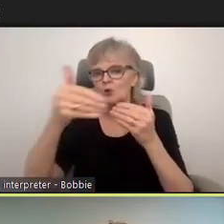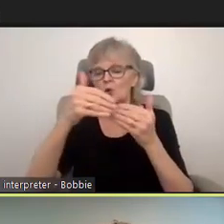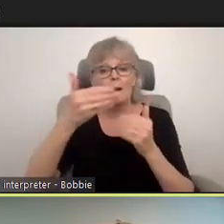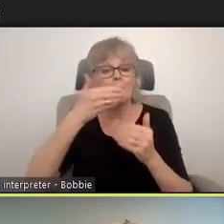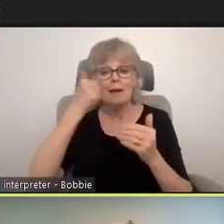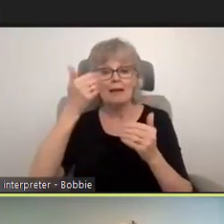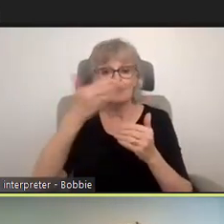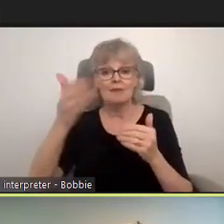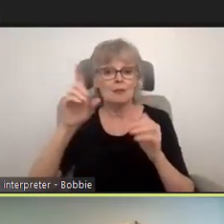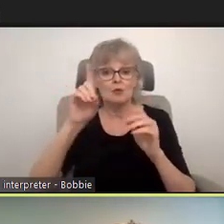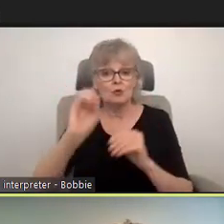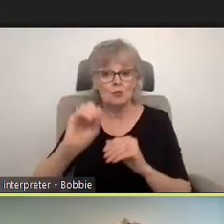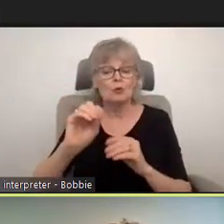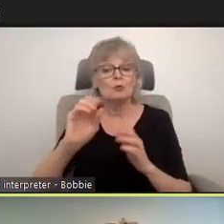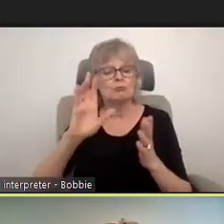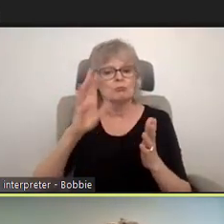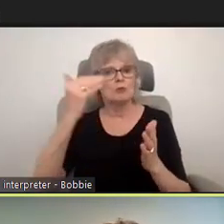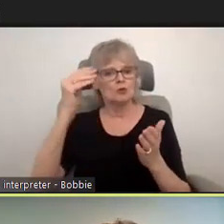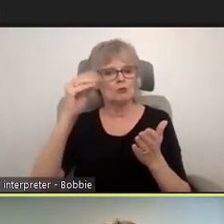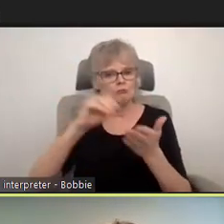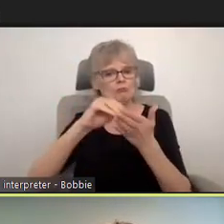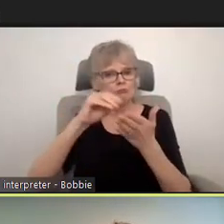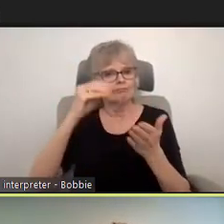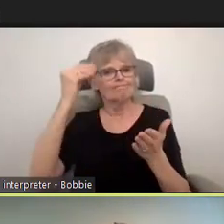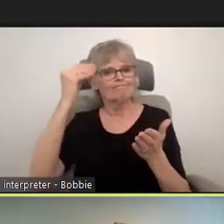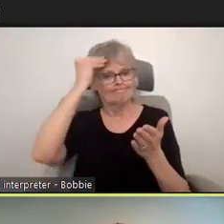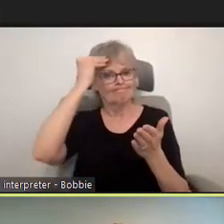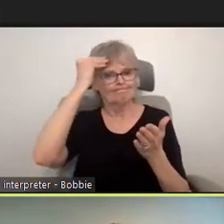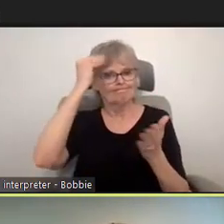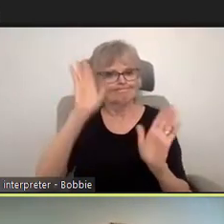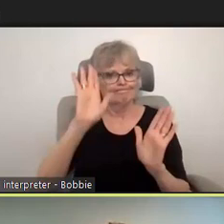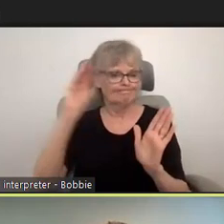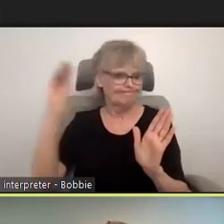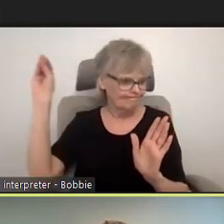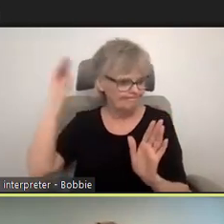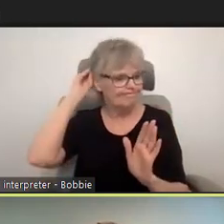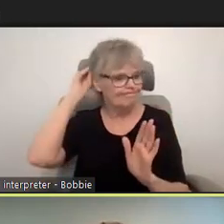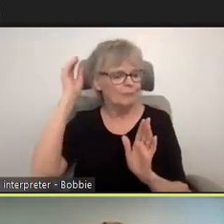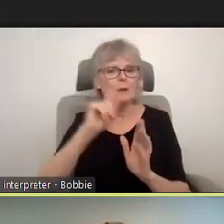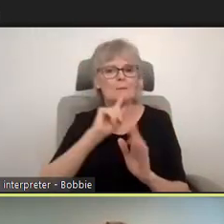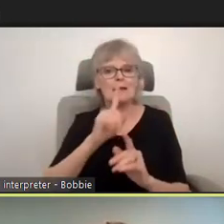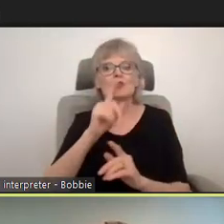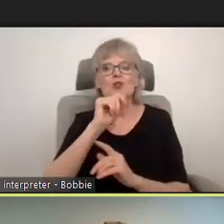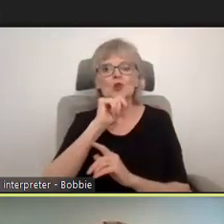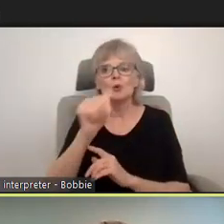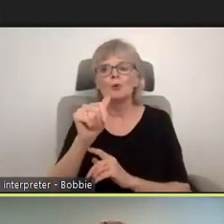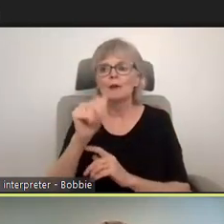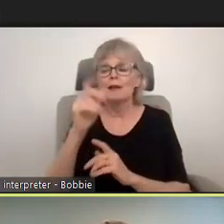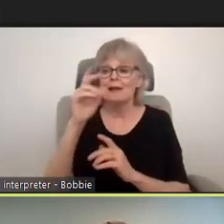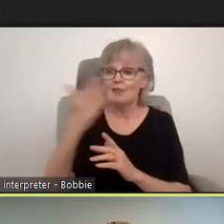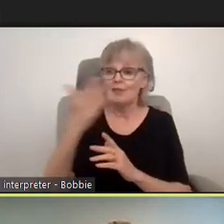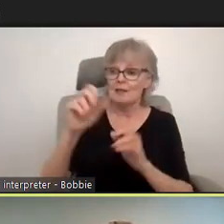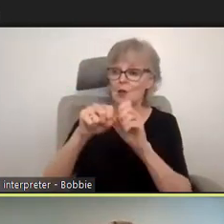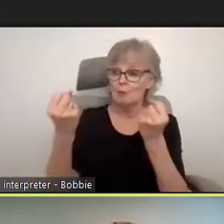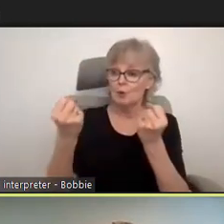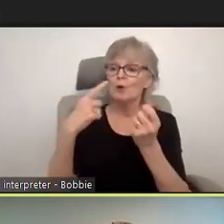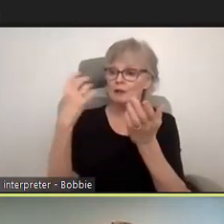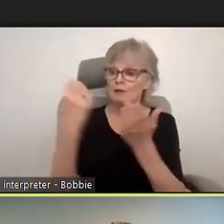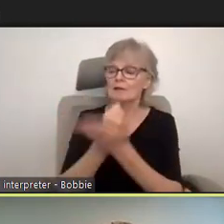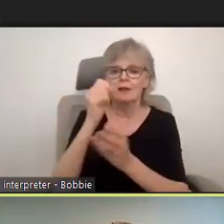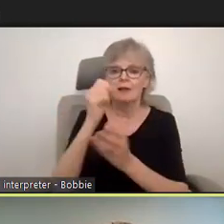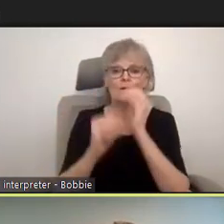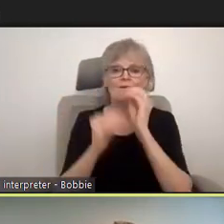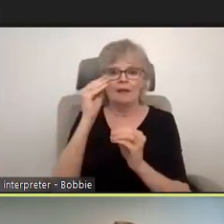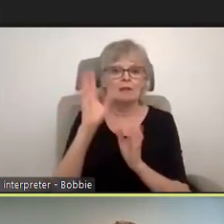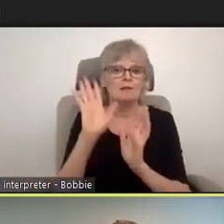can do is make note of them and make sure that we're not missing an opportunity to fix things that are broken. So with that, I